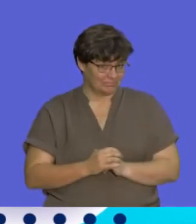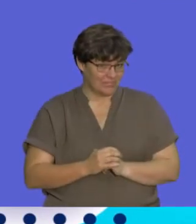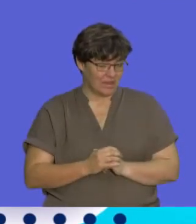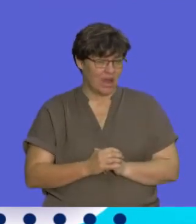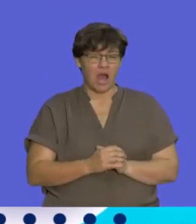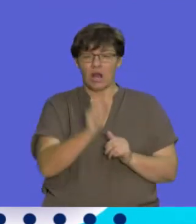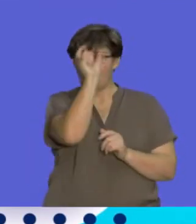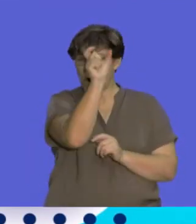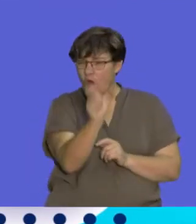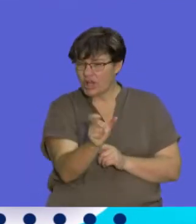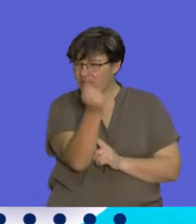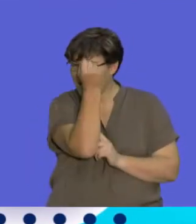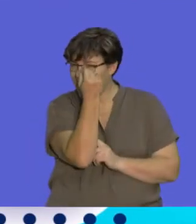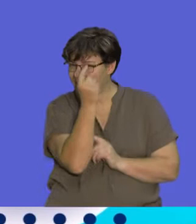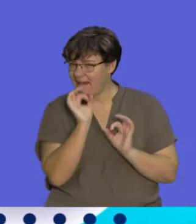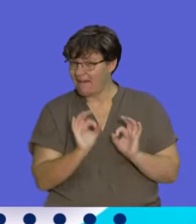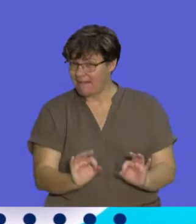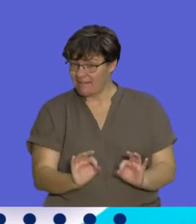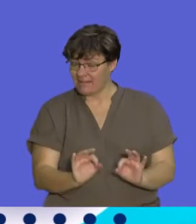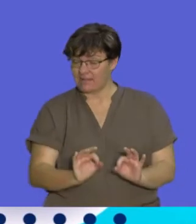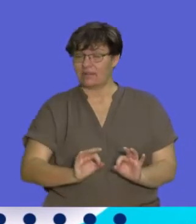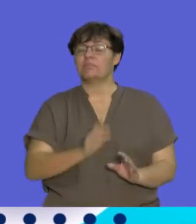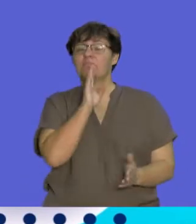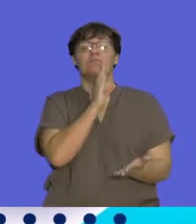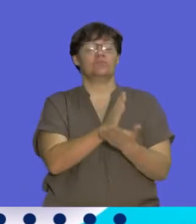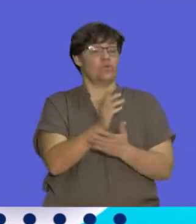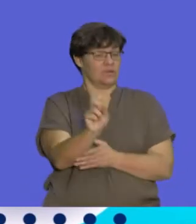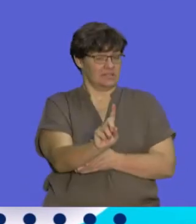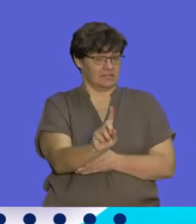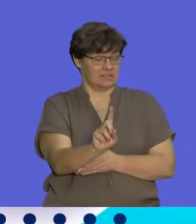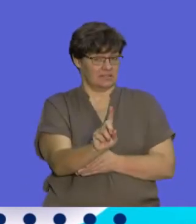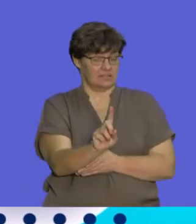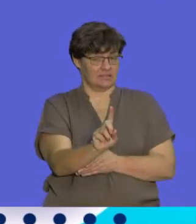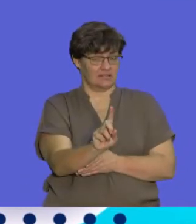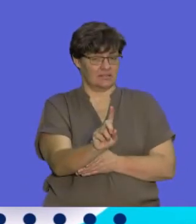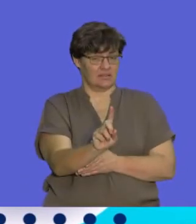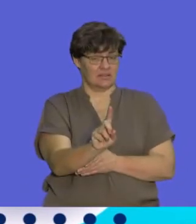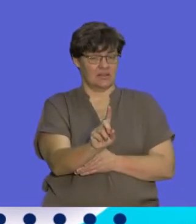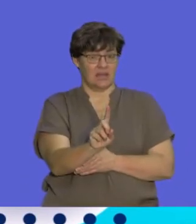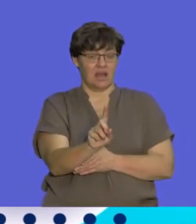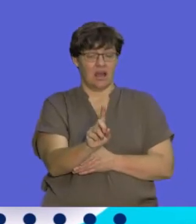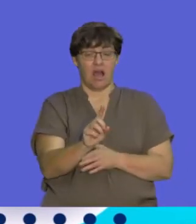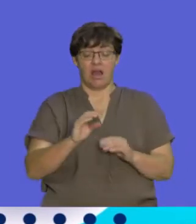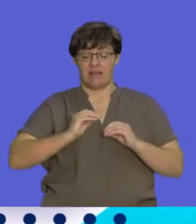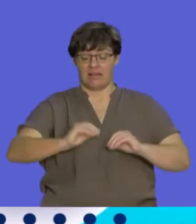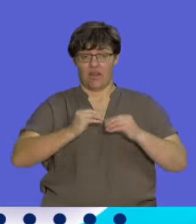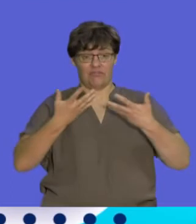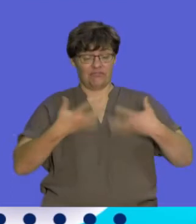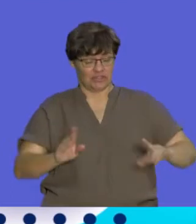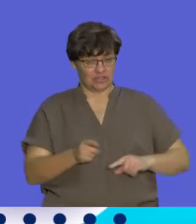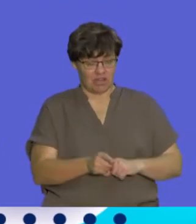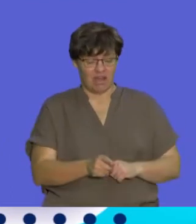the terminology, and let's make sure that we can be sure that at the end of today, we will